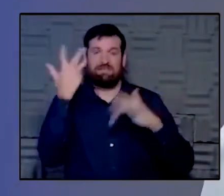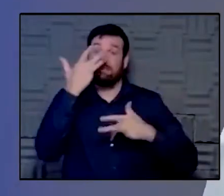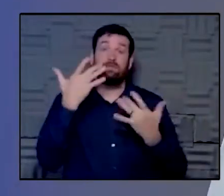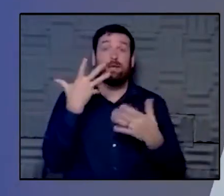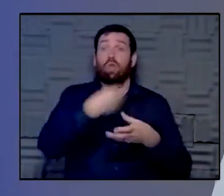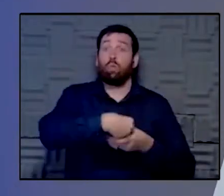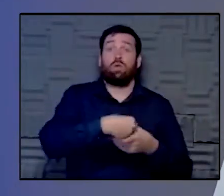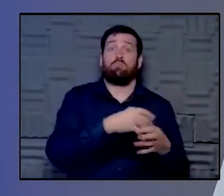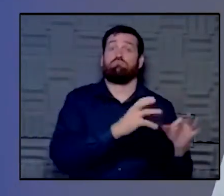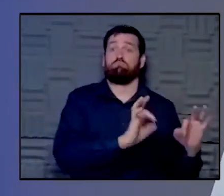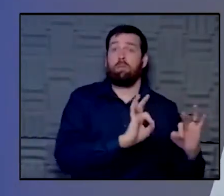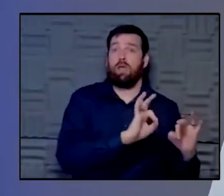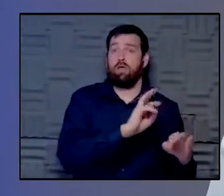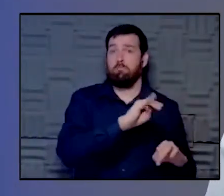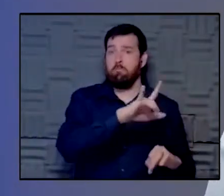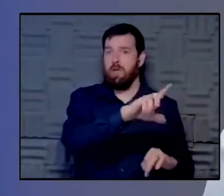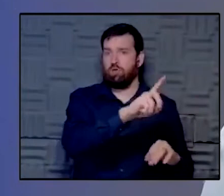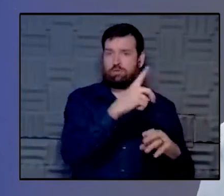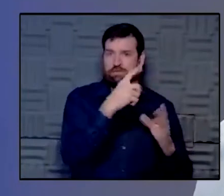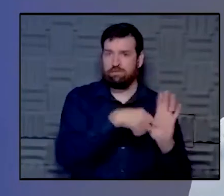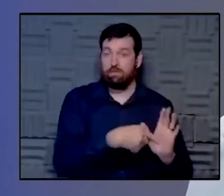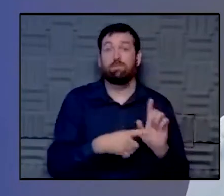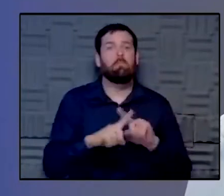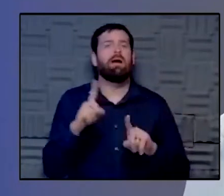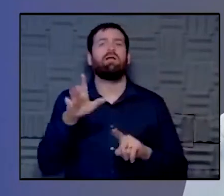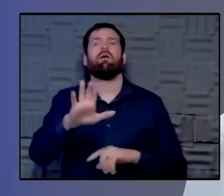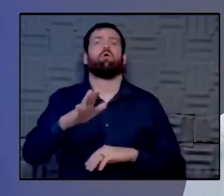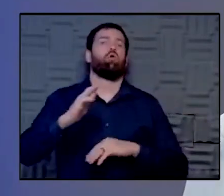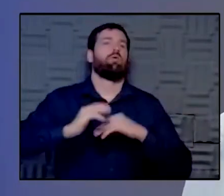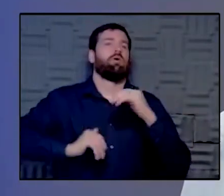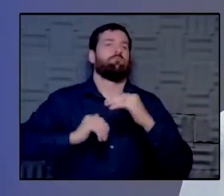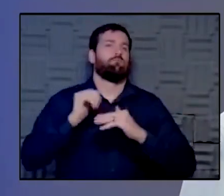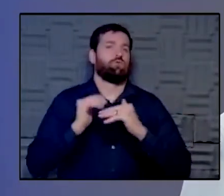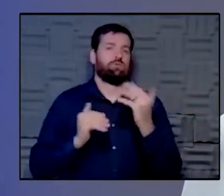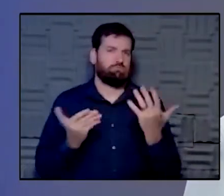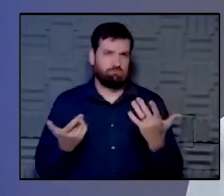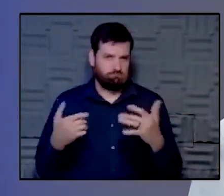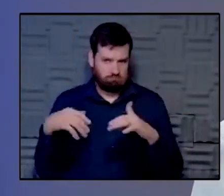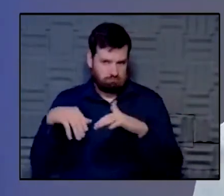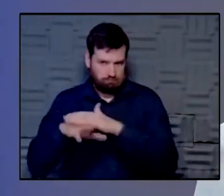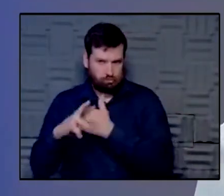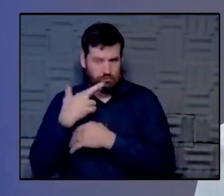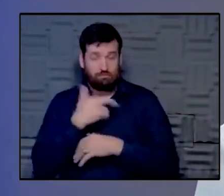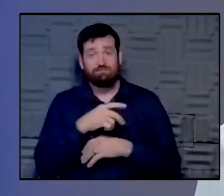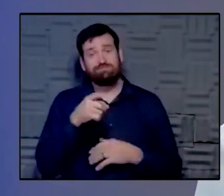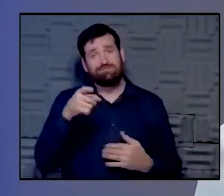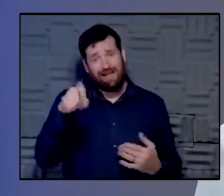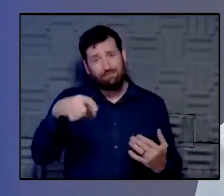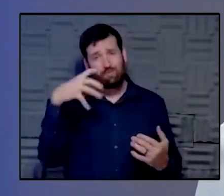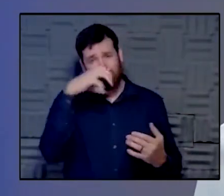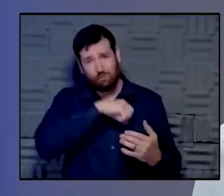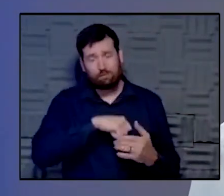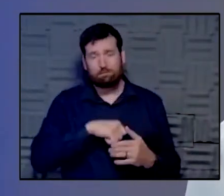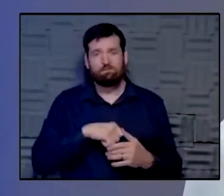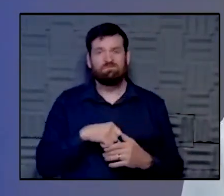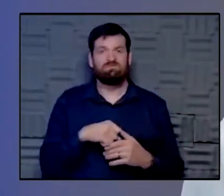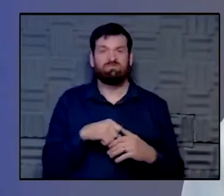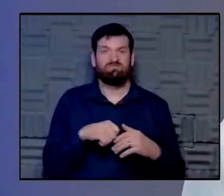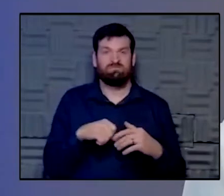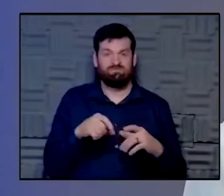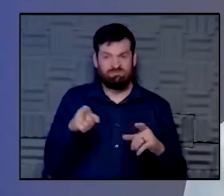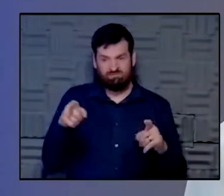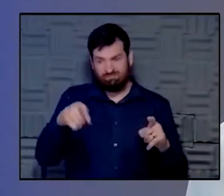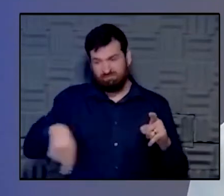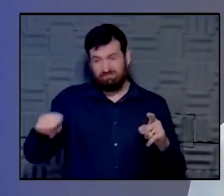symptoms. But what is your comfort level with going into those places where I think you have to assume not 100%